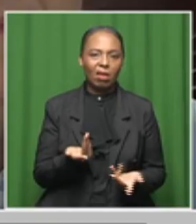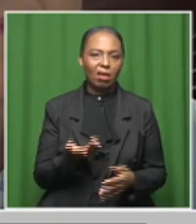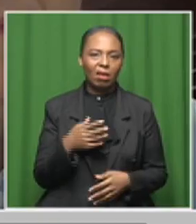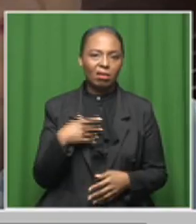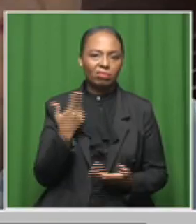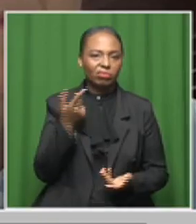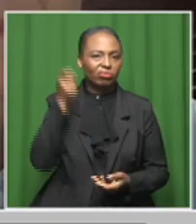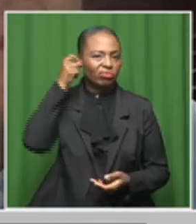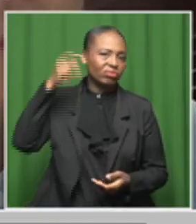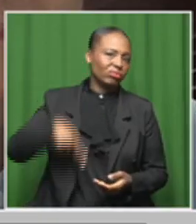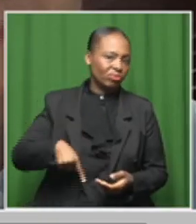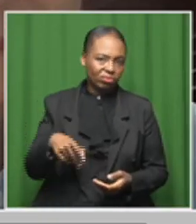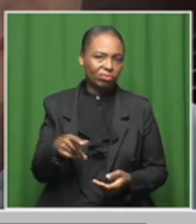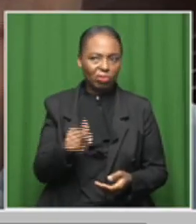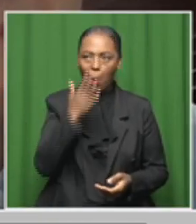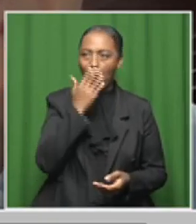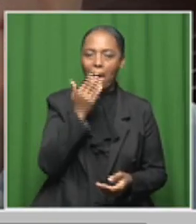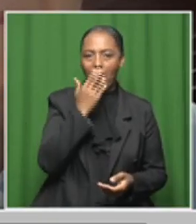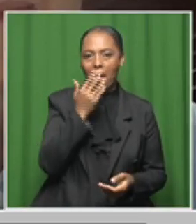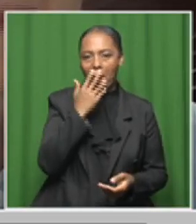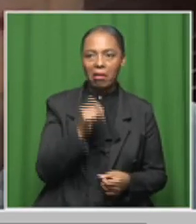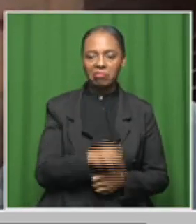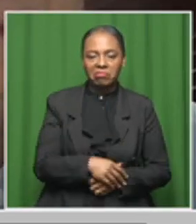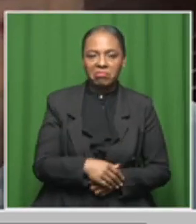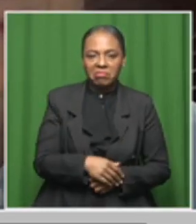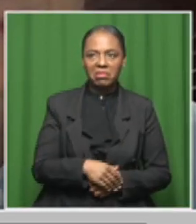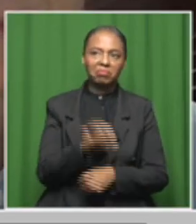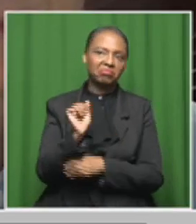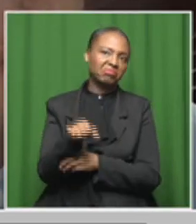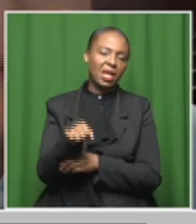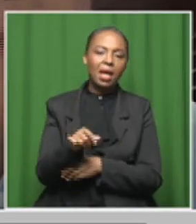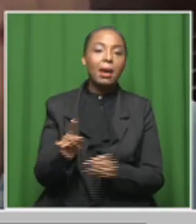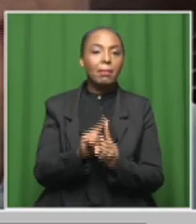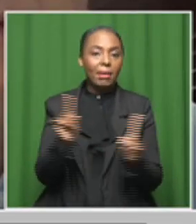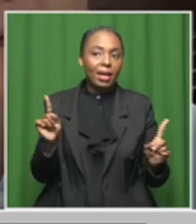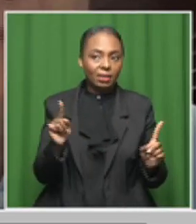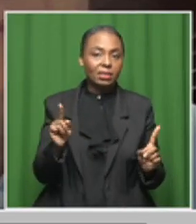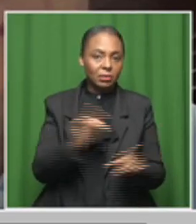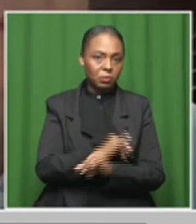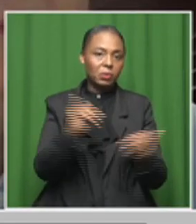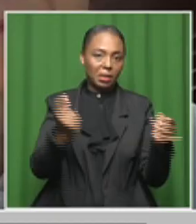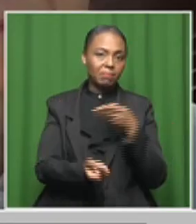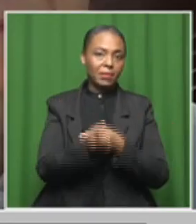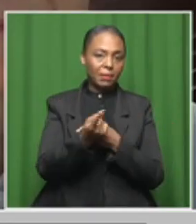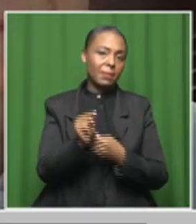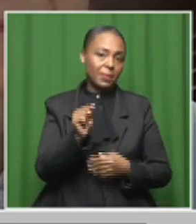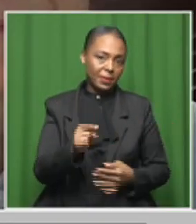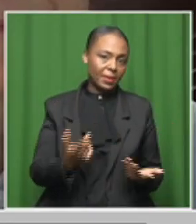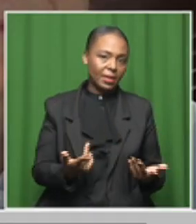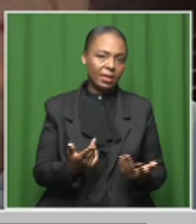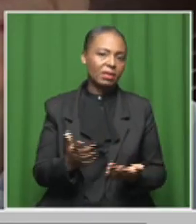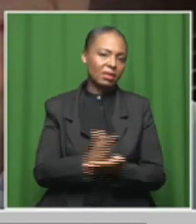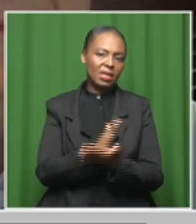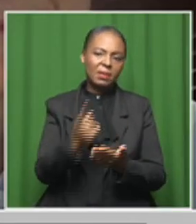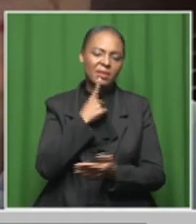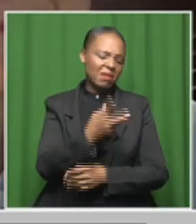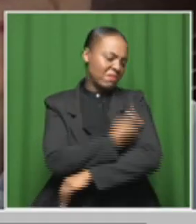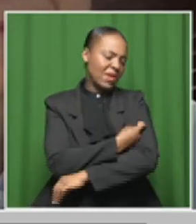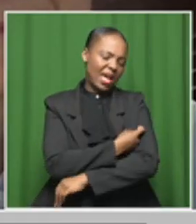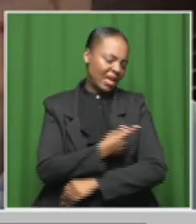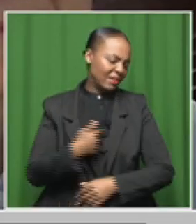know we are speaking about this, is that flu vaccine. And you do get people Absolutely. Out there that say, listen, I'm tired